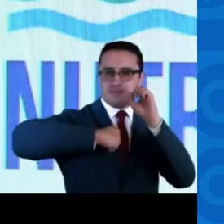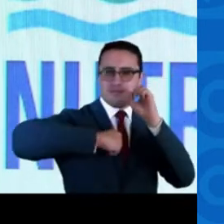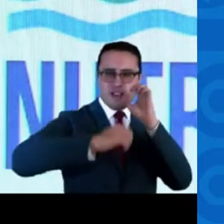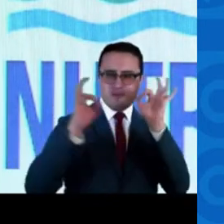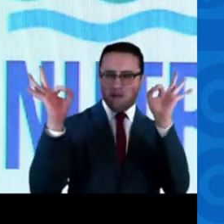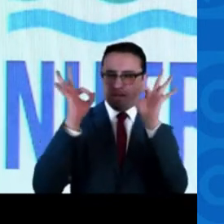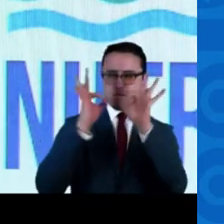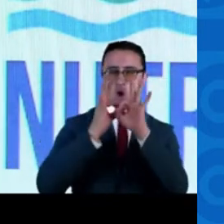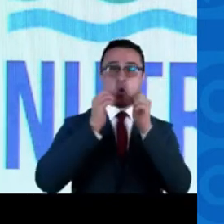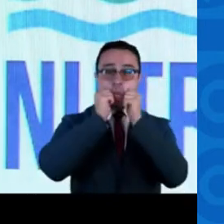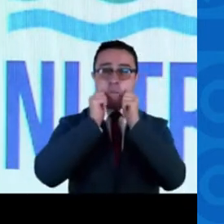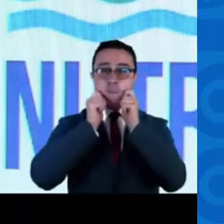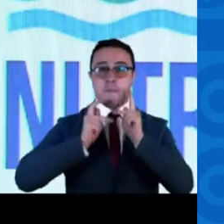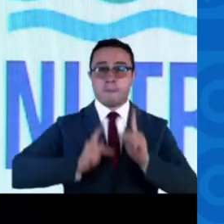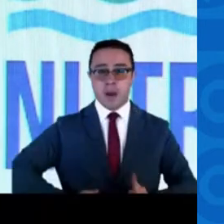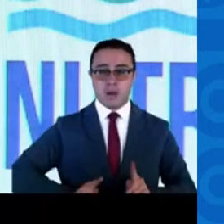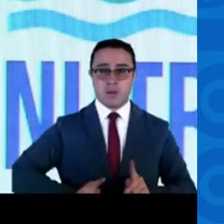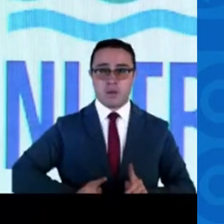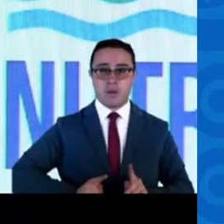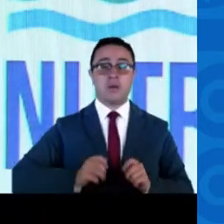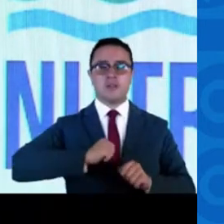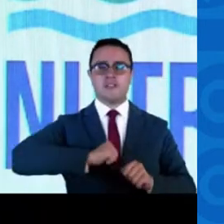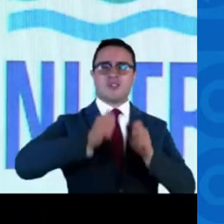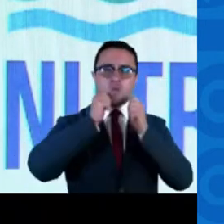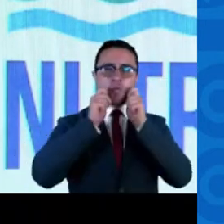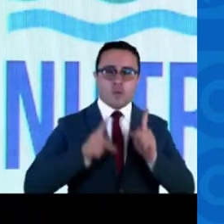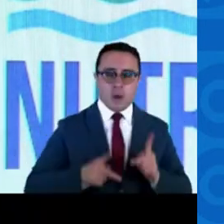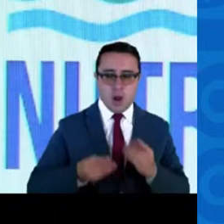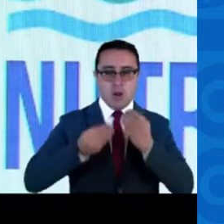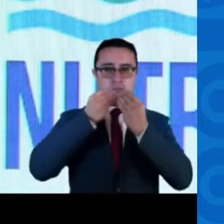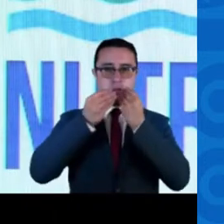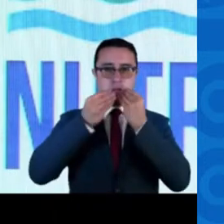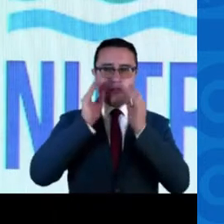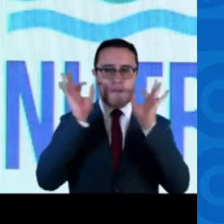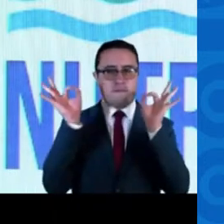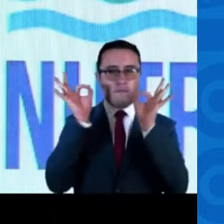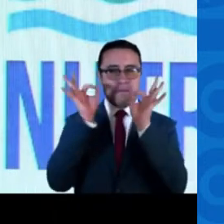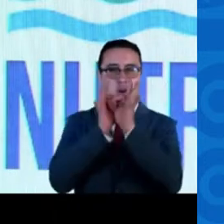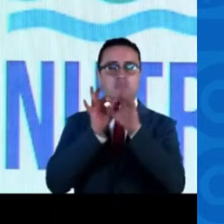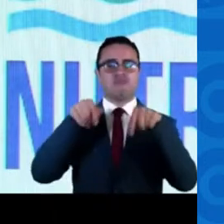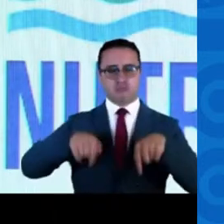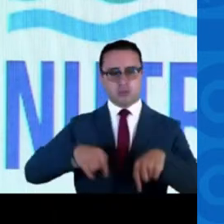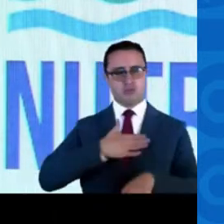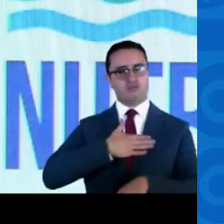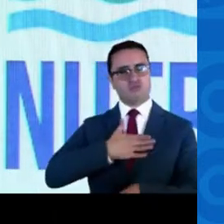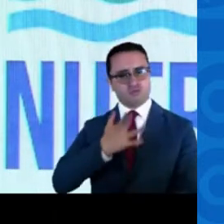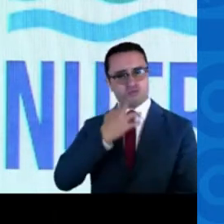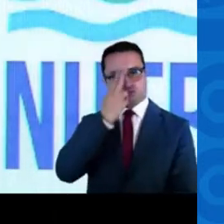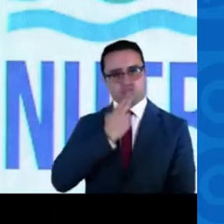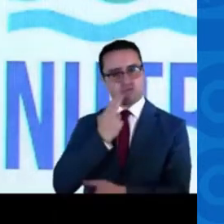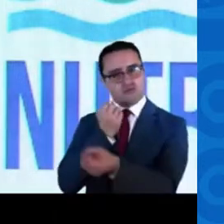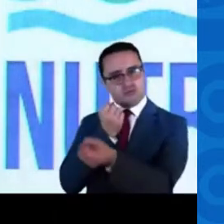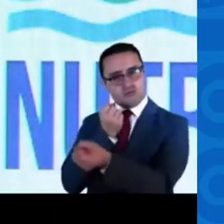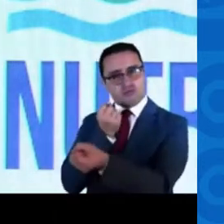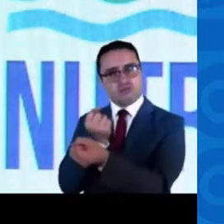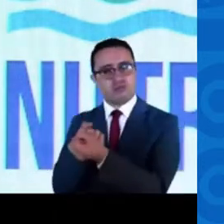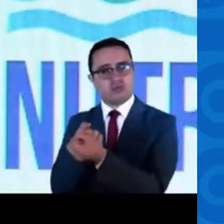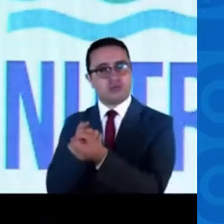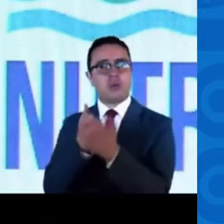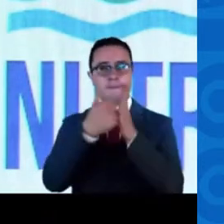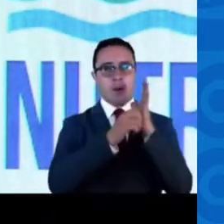on a policy focused on the rights, the human right to nutrition, and we are committed to that, and